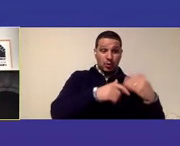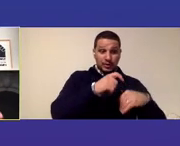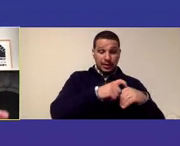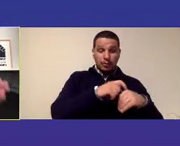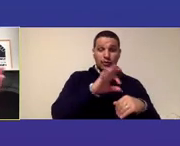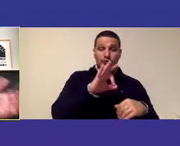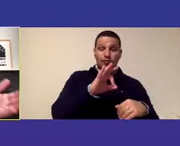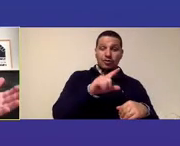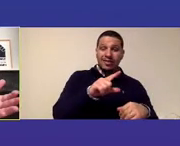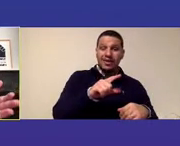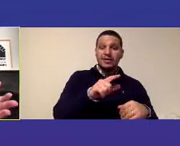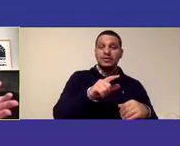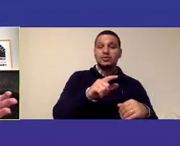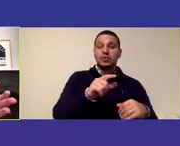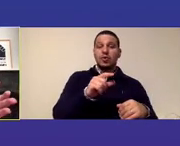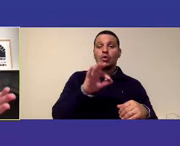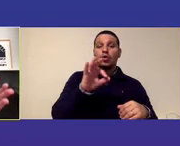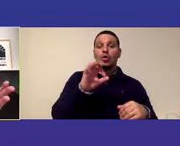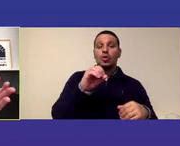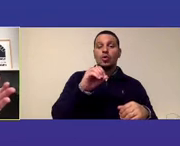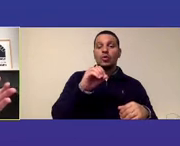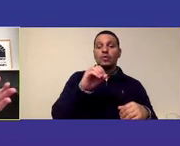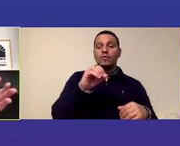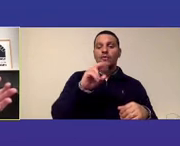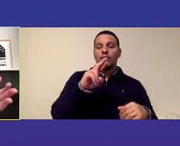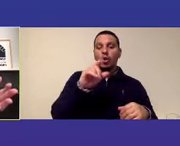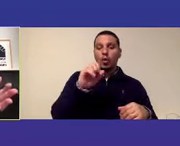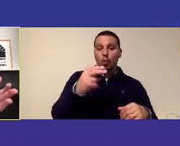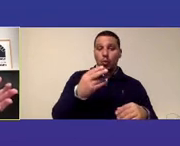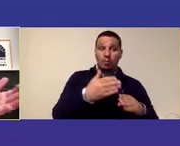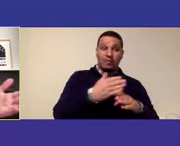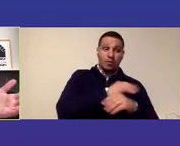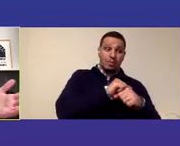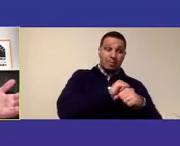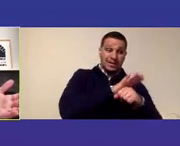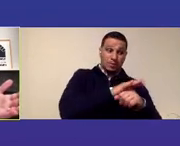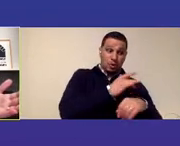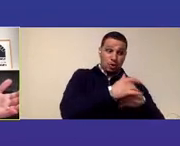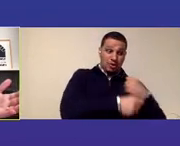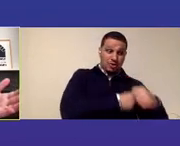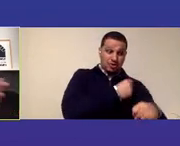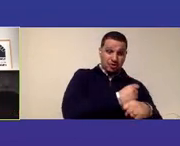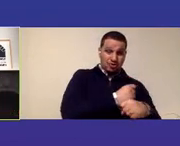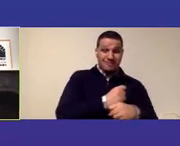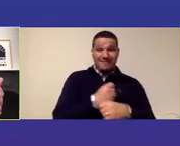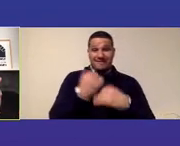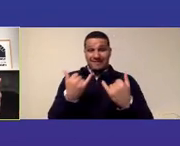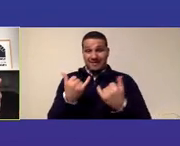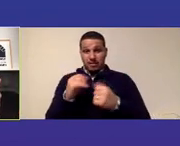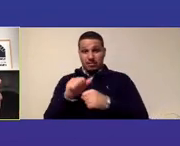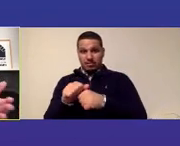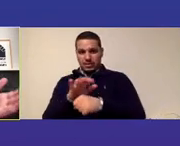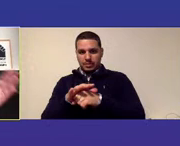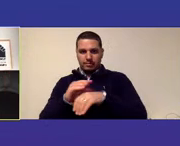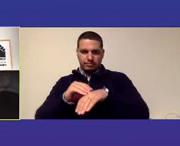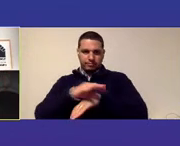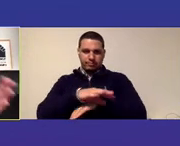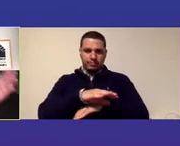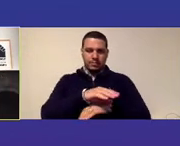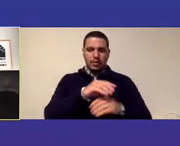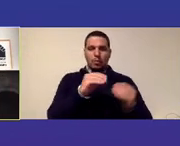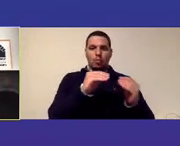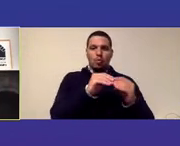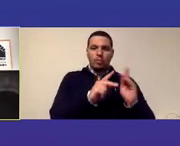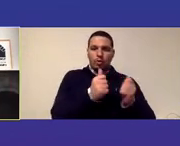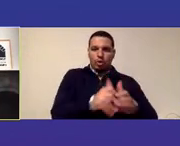or furloughed before the pandemic, earlier in the year in the pandemic, and within positions in dance,